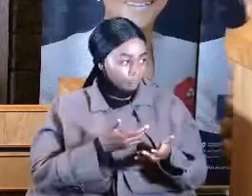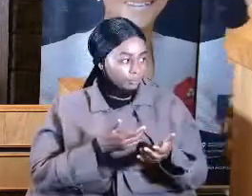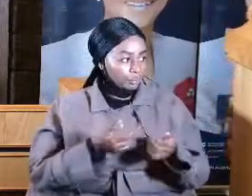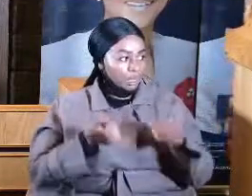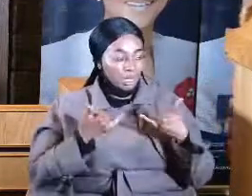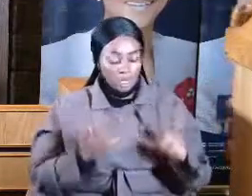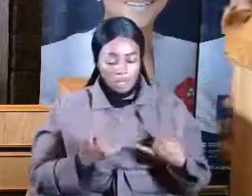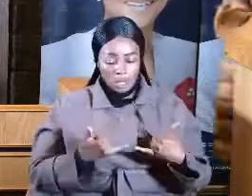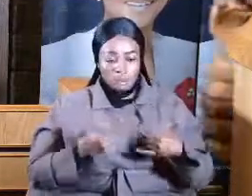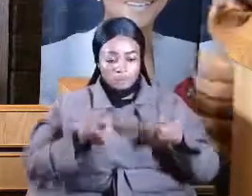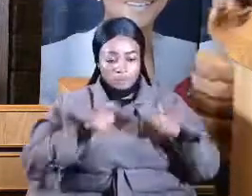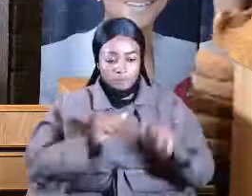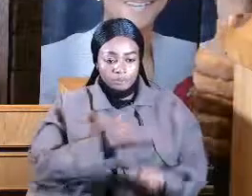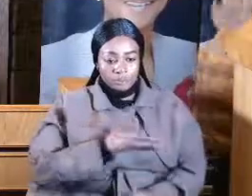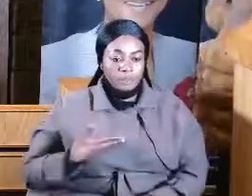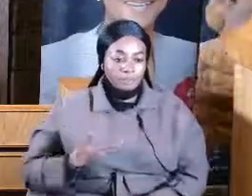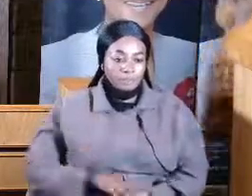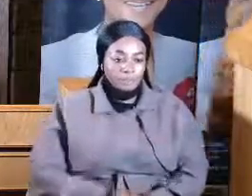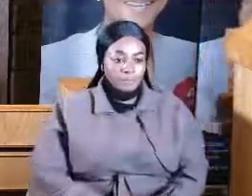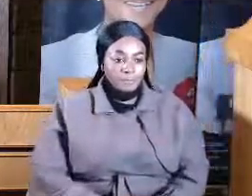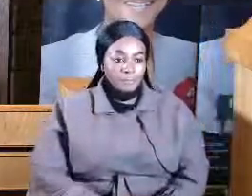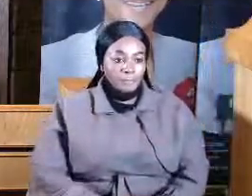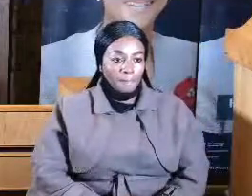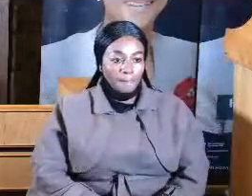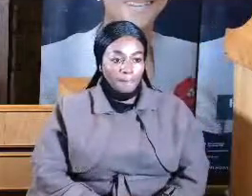Mayor Janine.